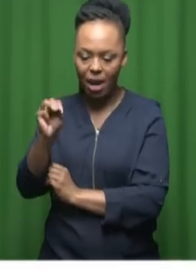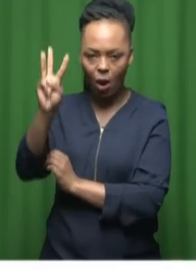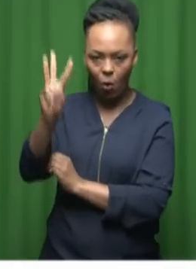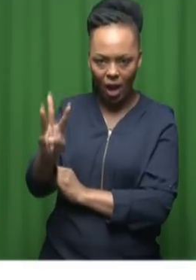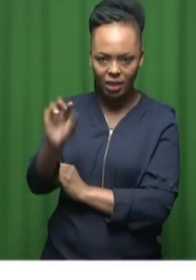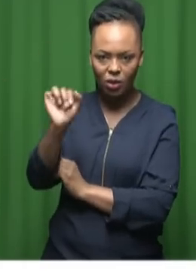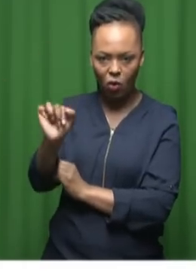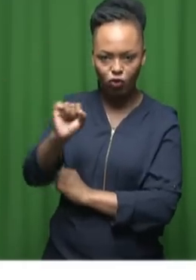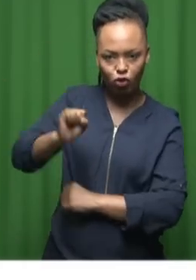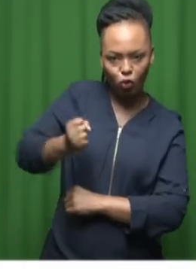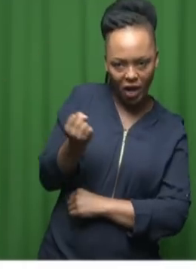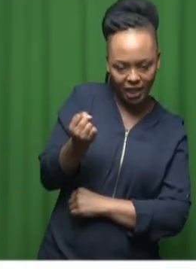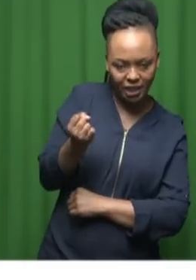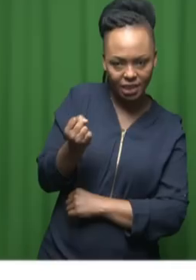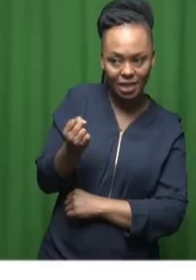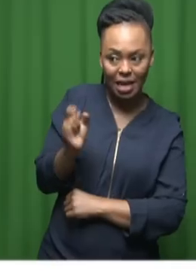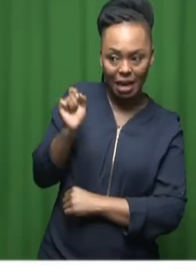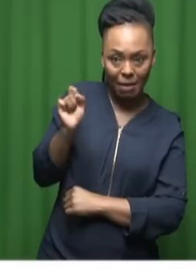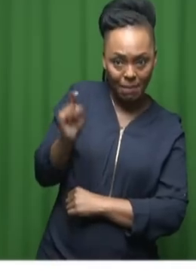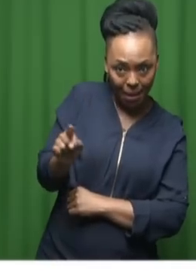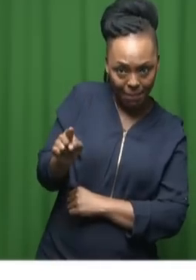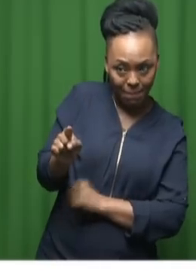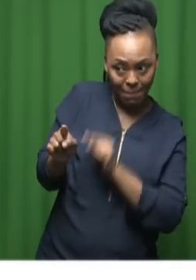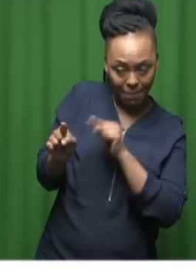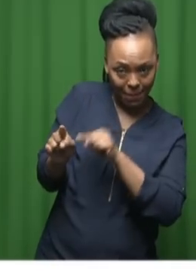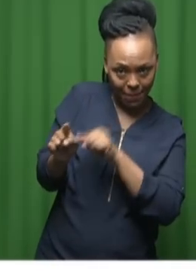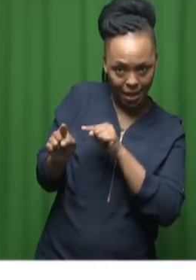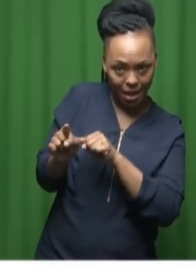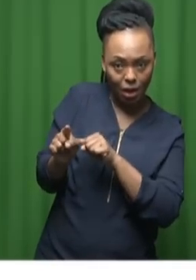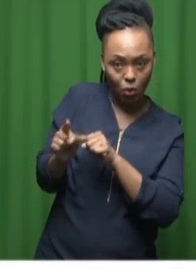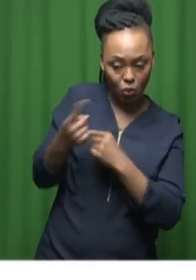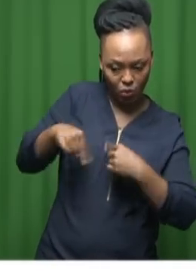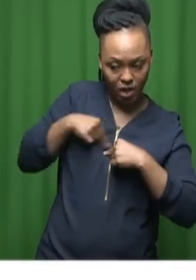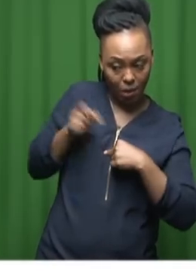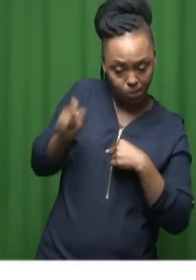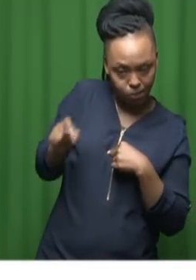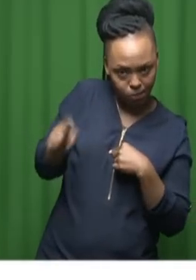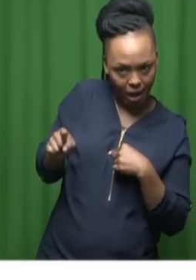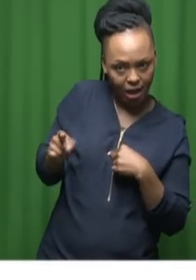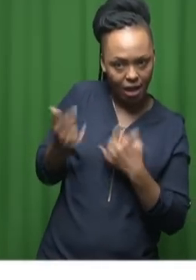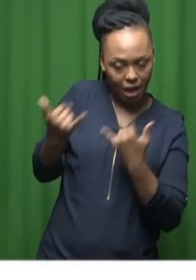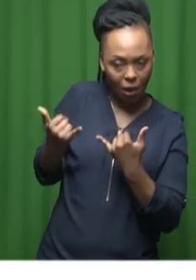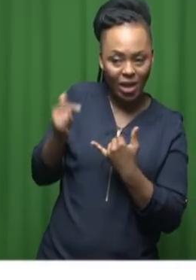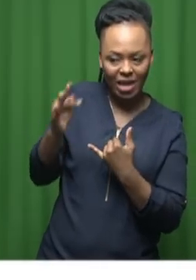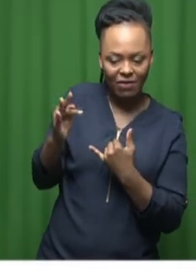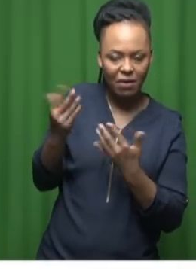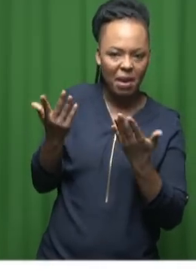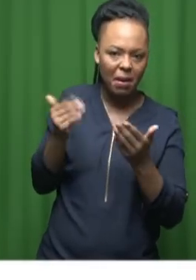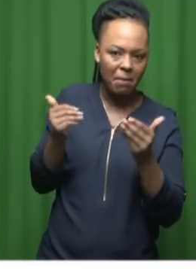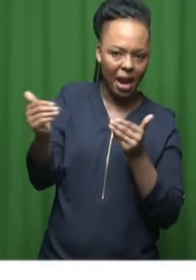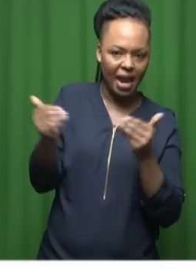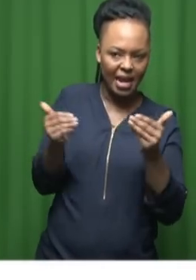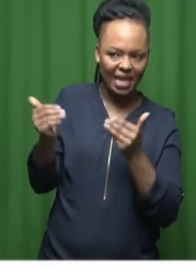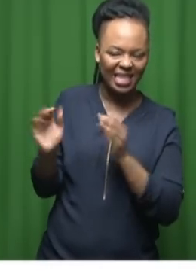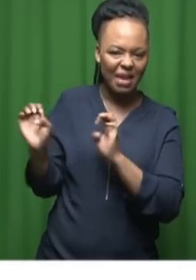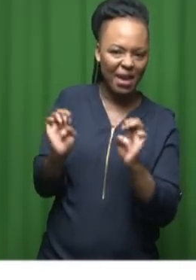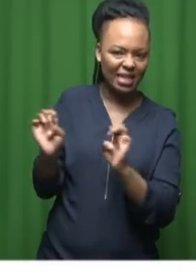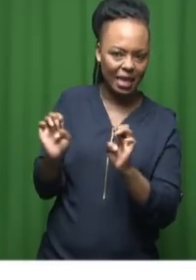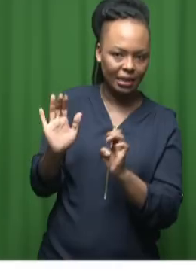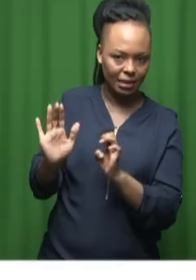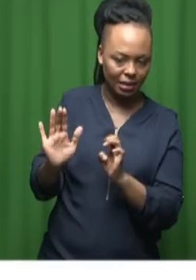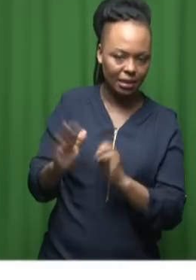of storage. This is where we could have been at the moment if we had actually treated it as the emergency that it